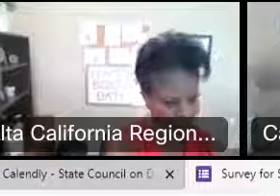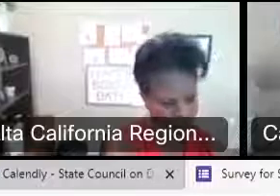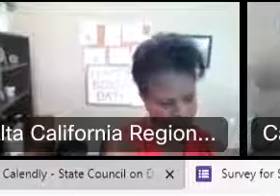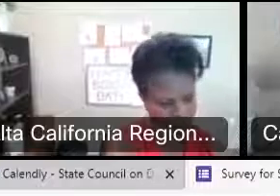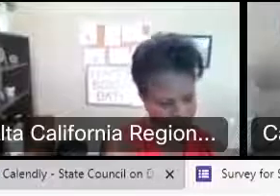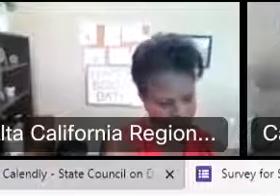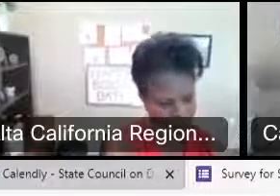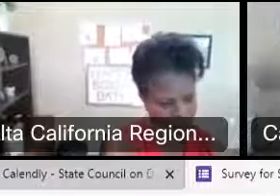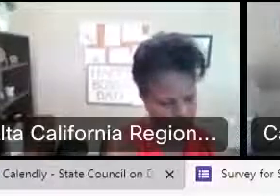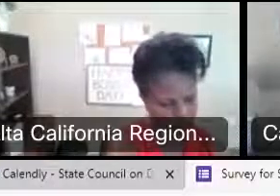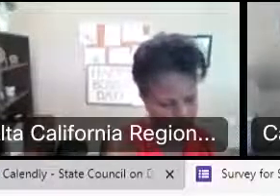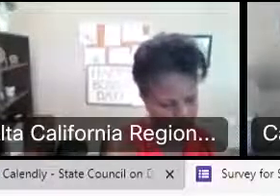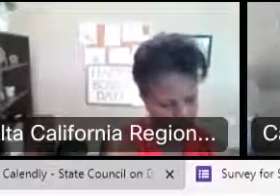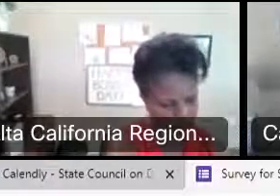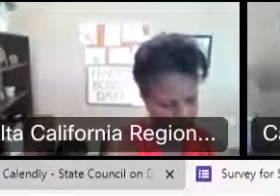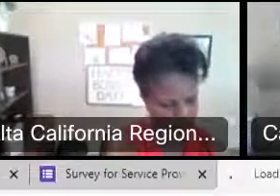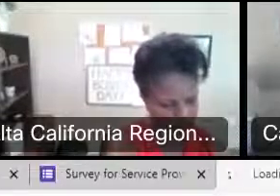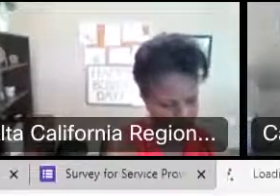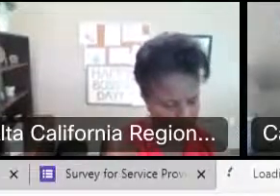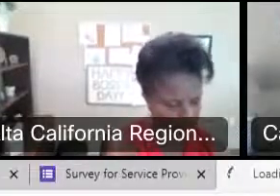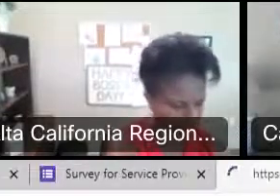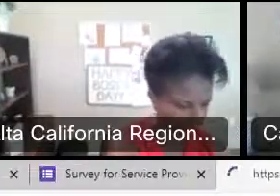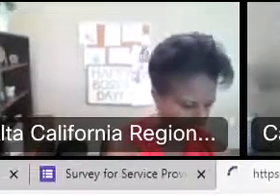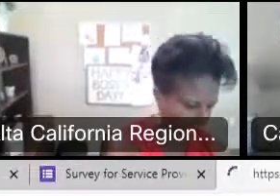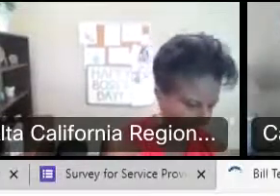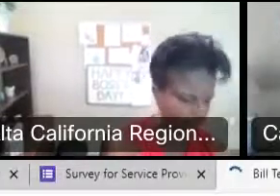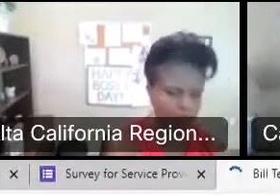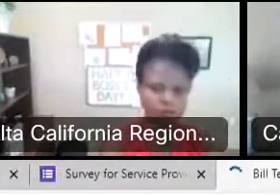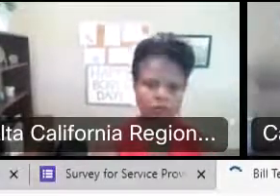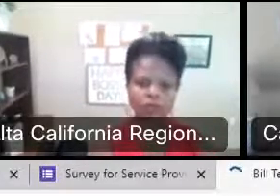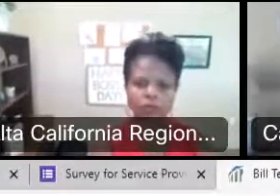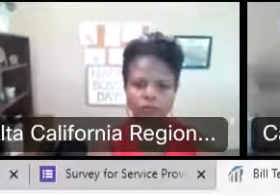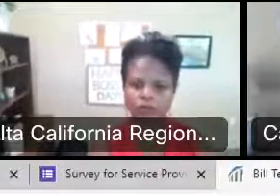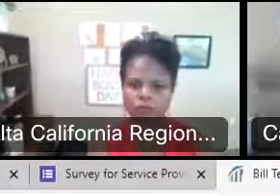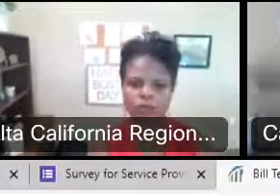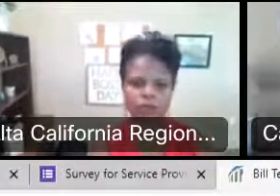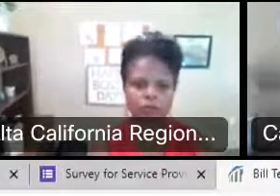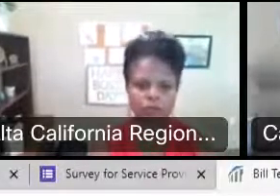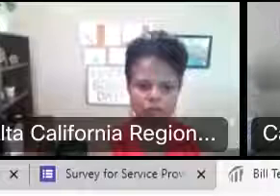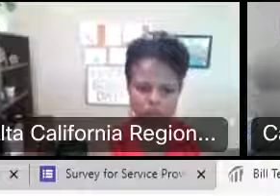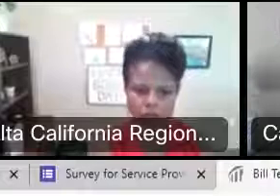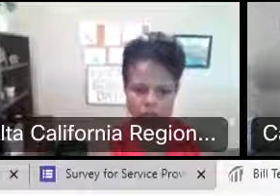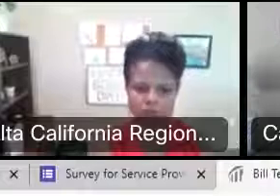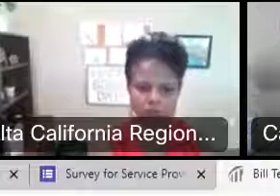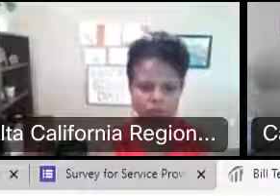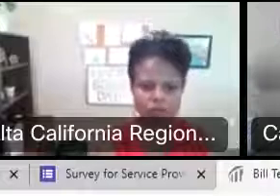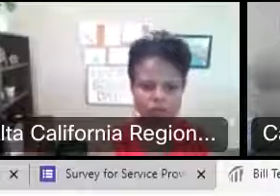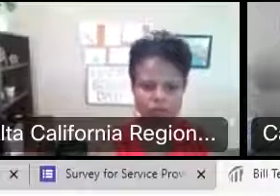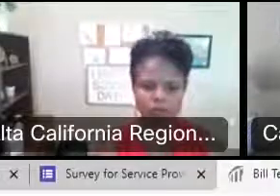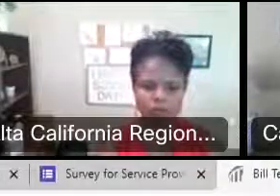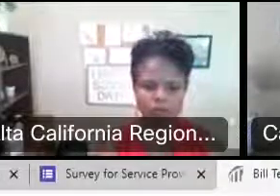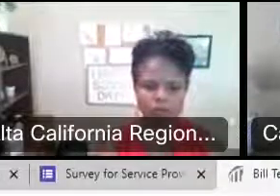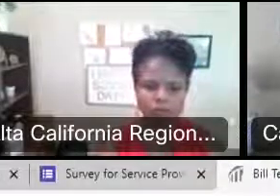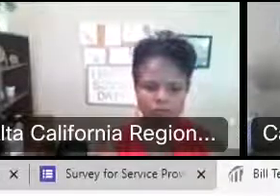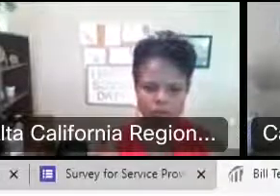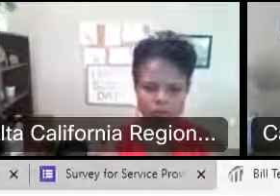for example, there's a direct link on the survey that you will be able to click on. And when you do, it will bring you to the exact